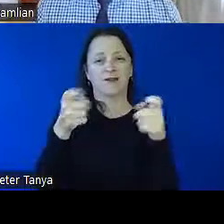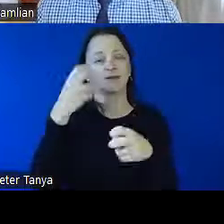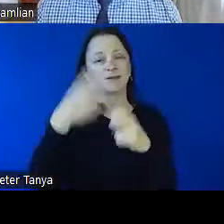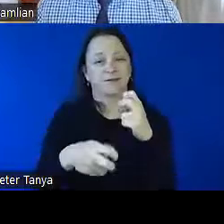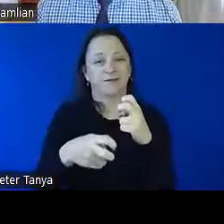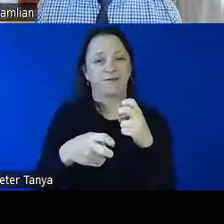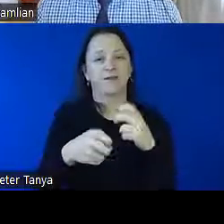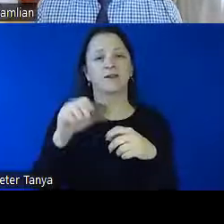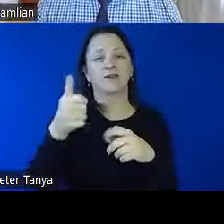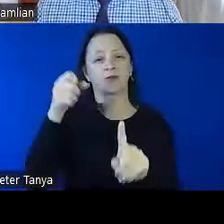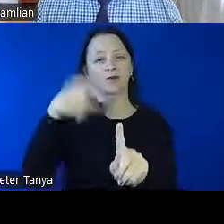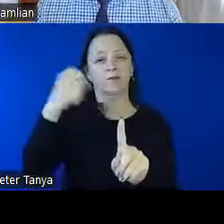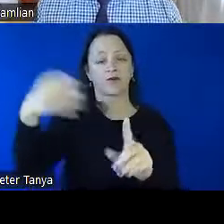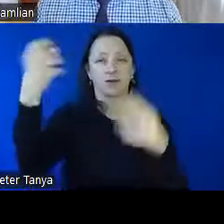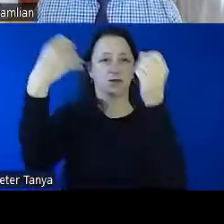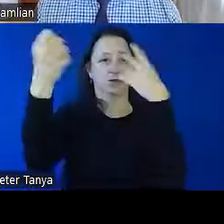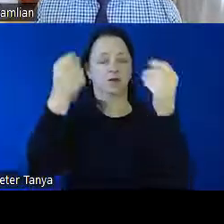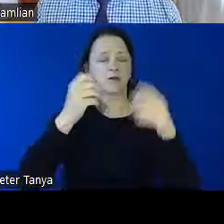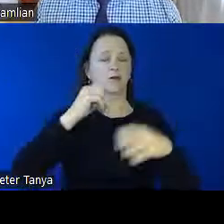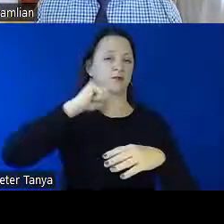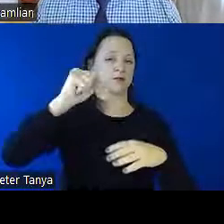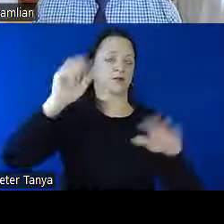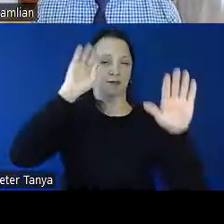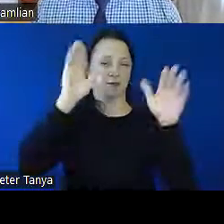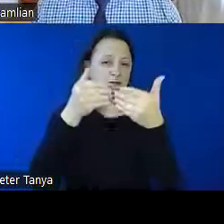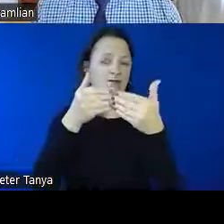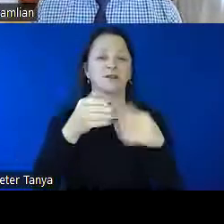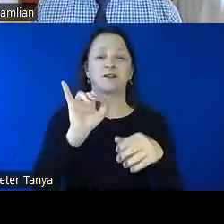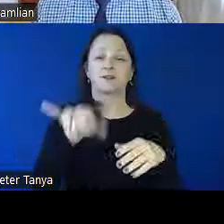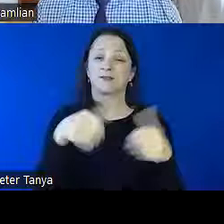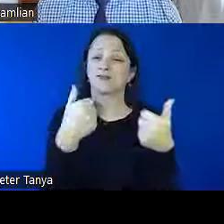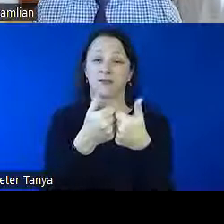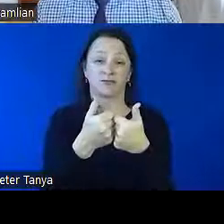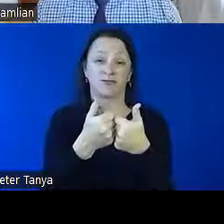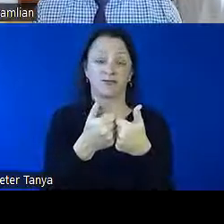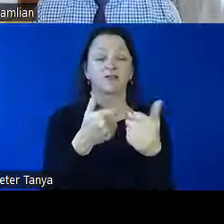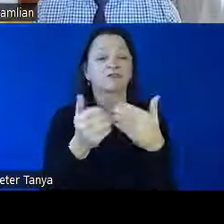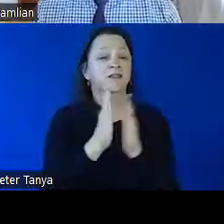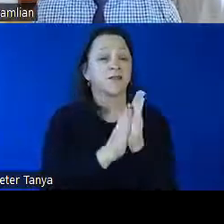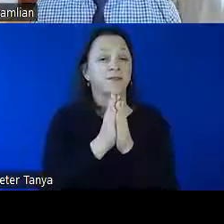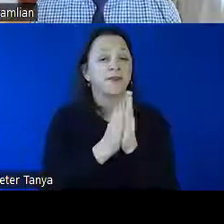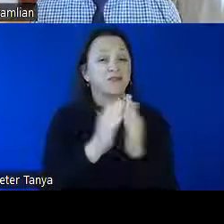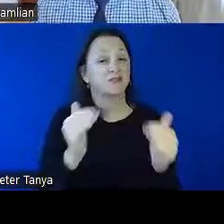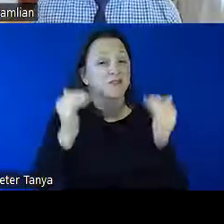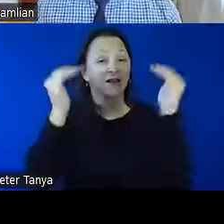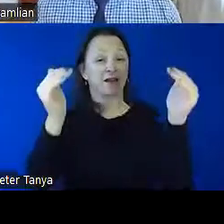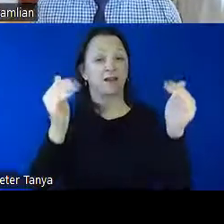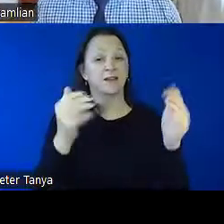kinds of impulses. And this can be so challenging, even when motivation is high for those social interactions as well.